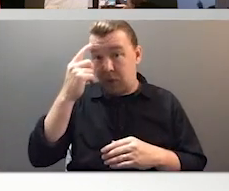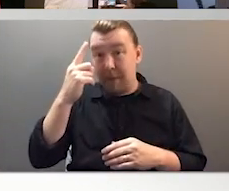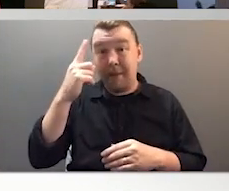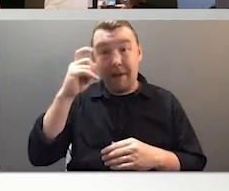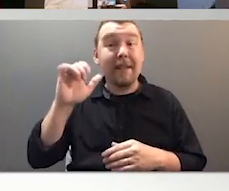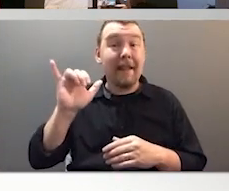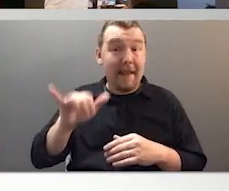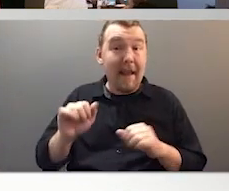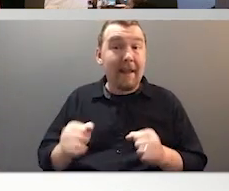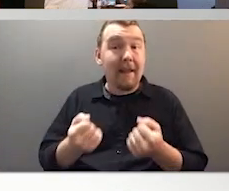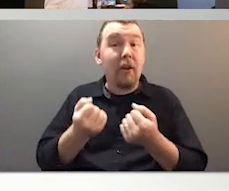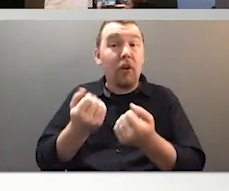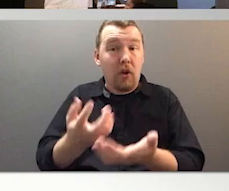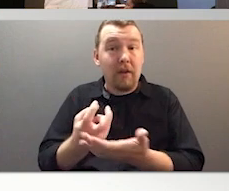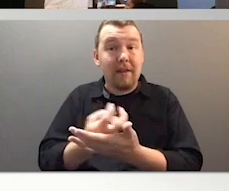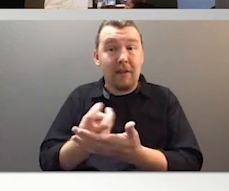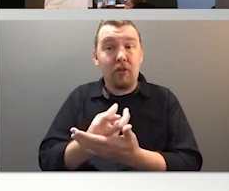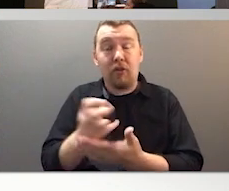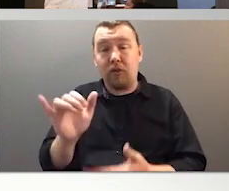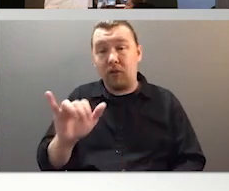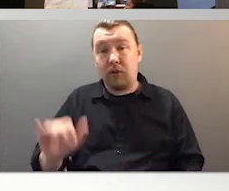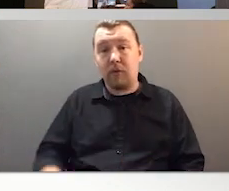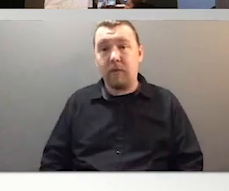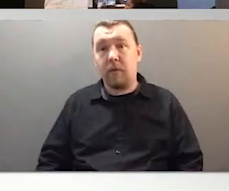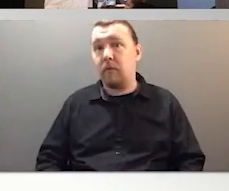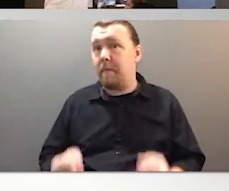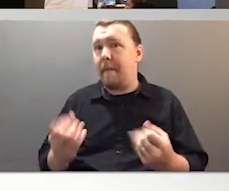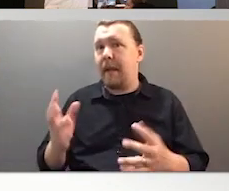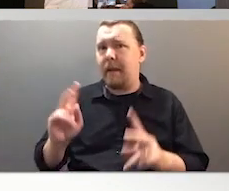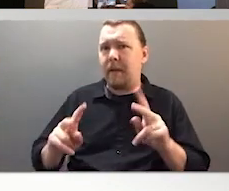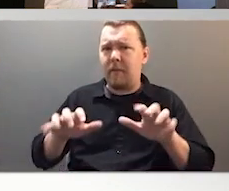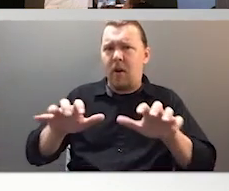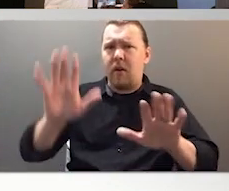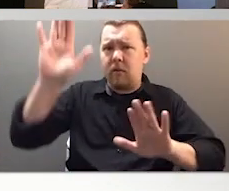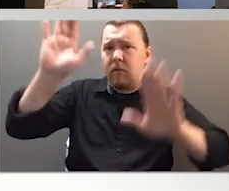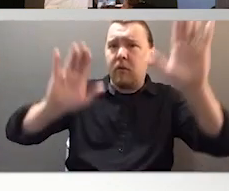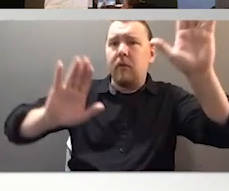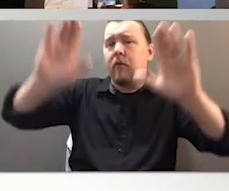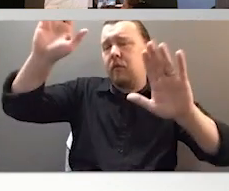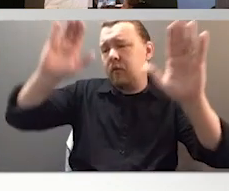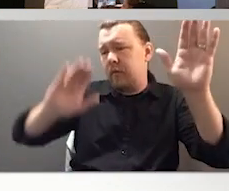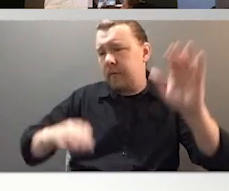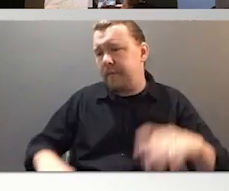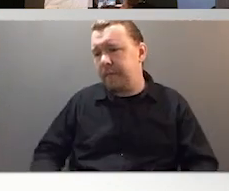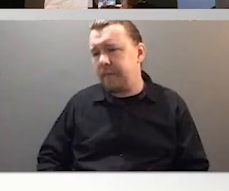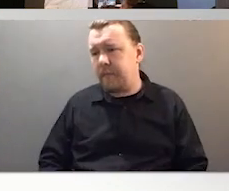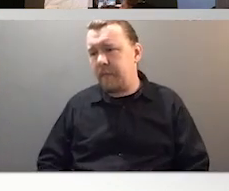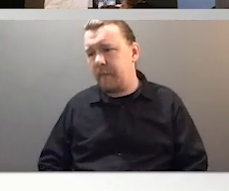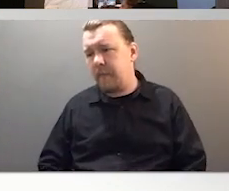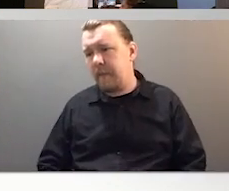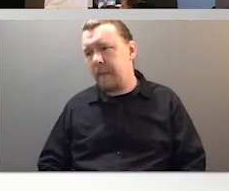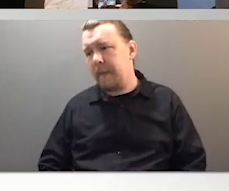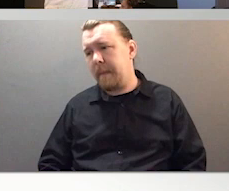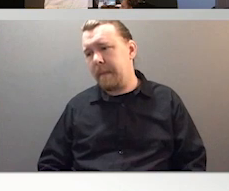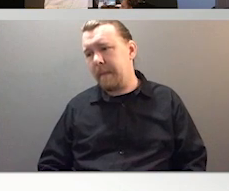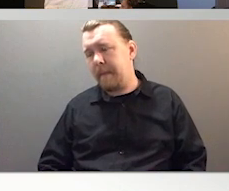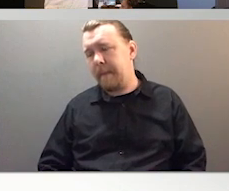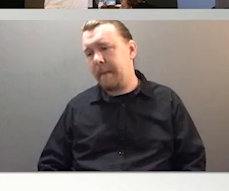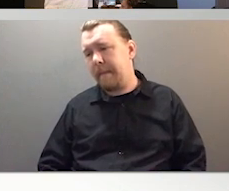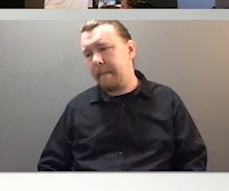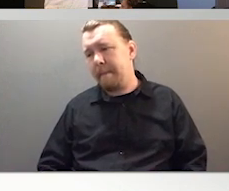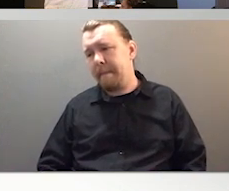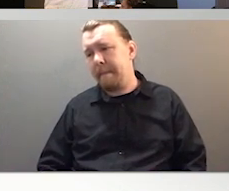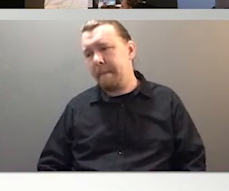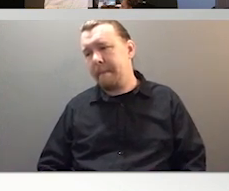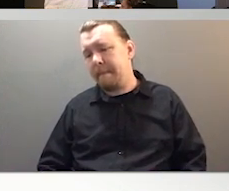I've got hands everywhere. Yes? How do you find someone like yourself? Because all my years I've always had like an occupational therapist. They don't delve into